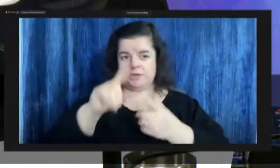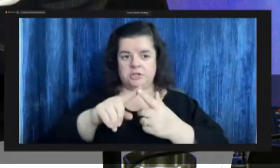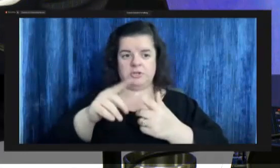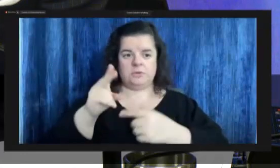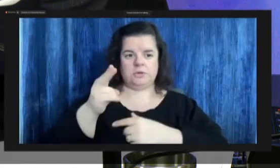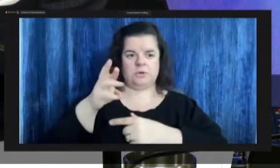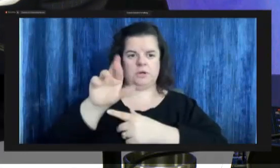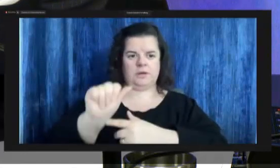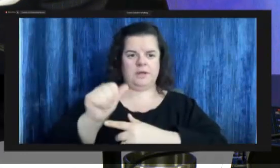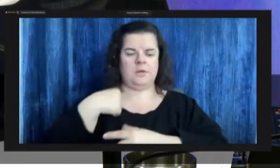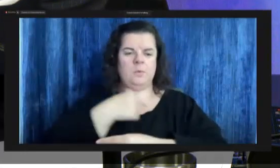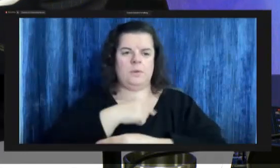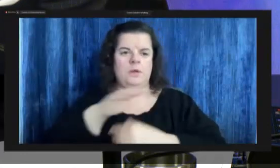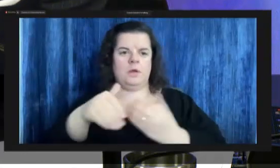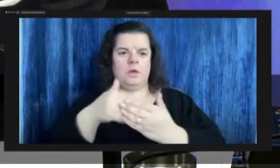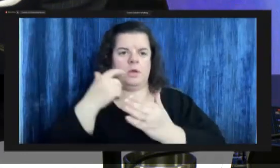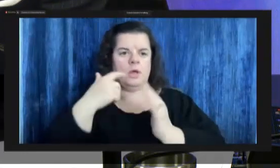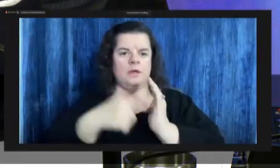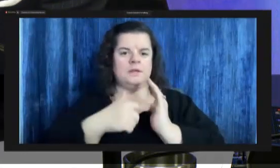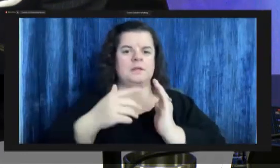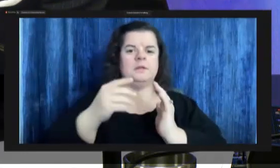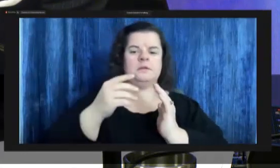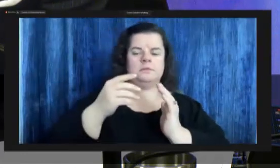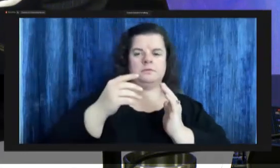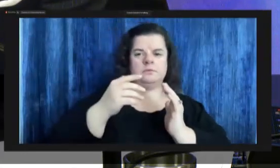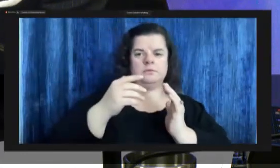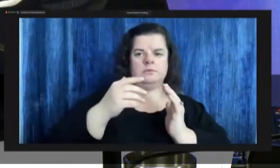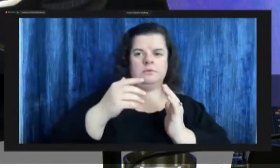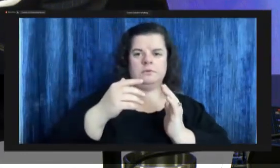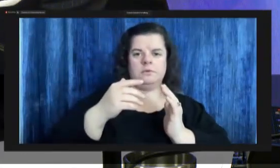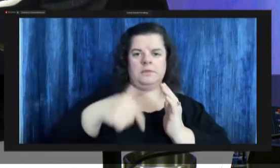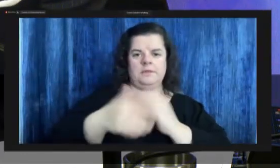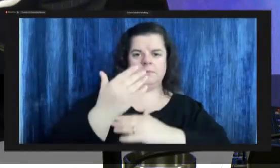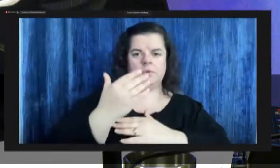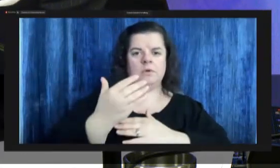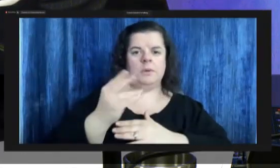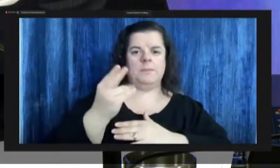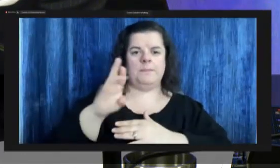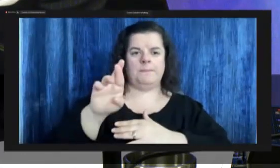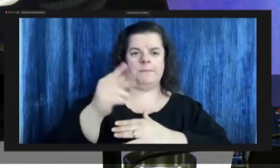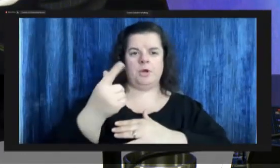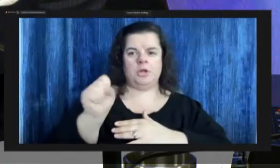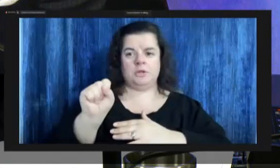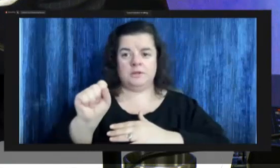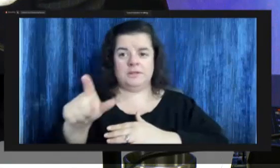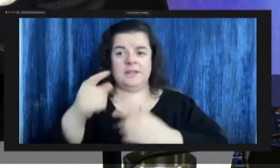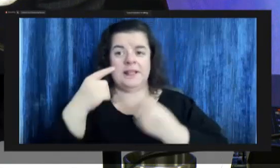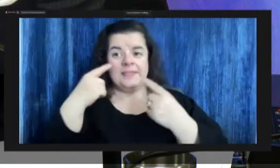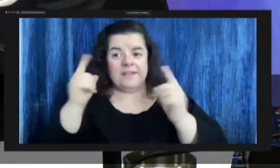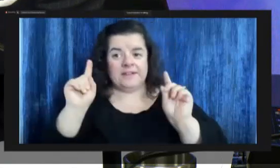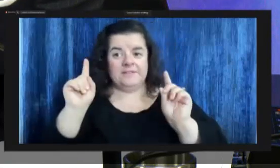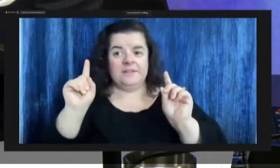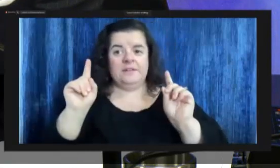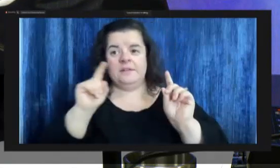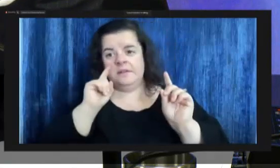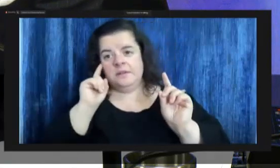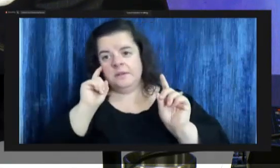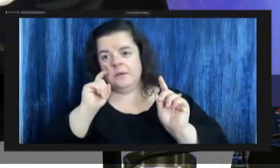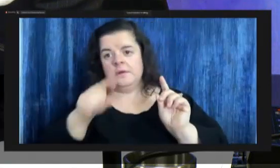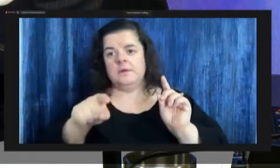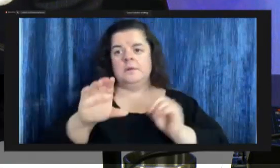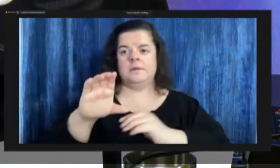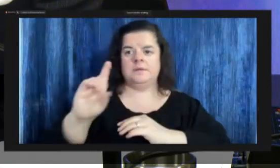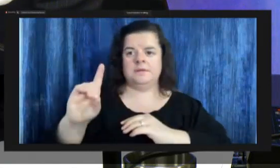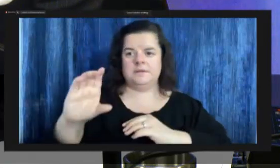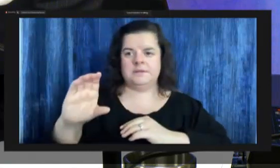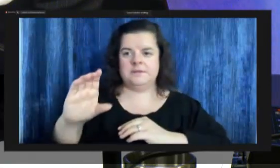all acknowledged earlier this morning, Councilman Burgess has effectively been a CDC